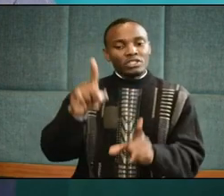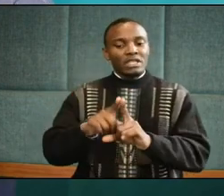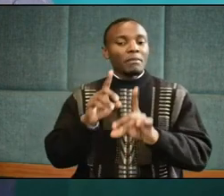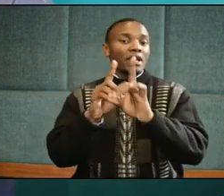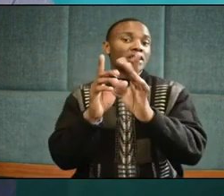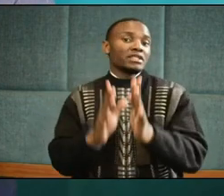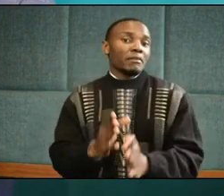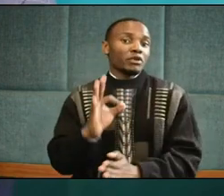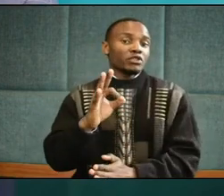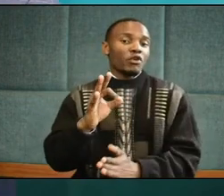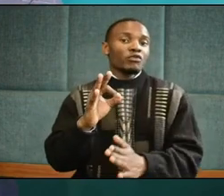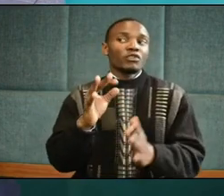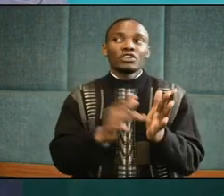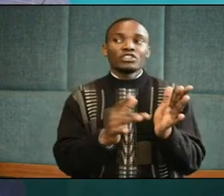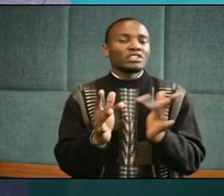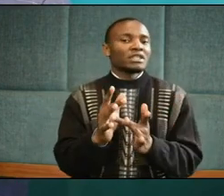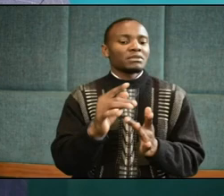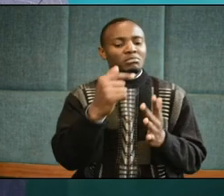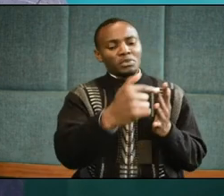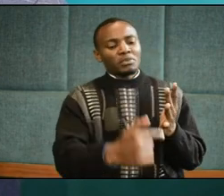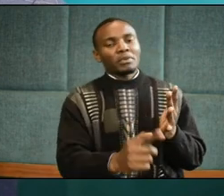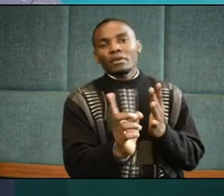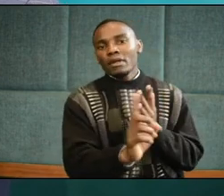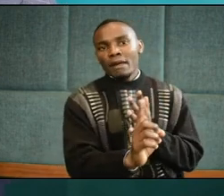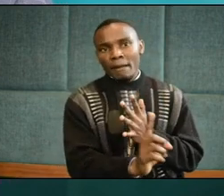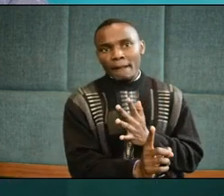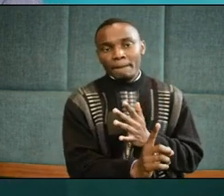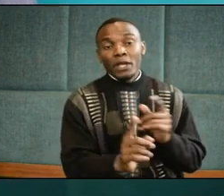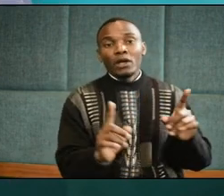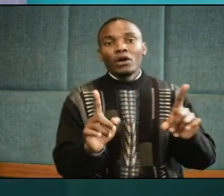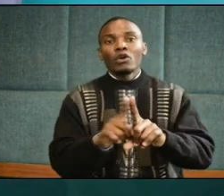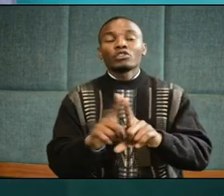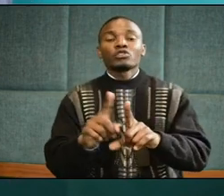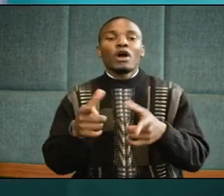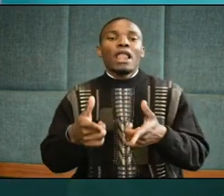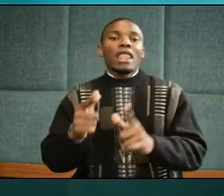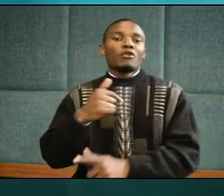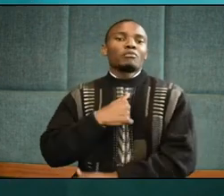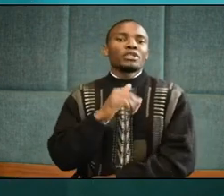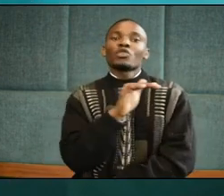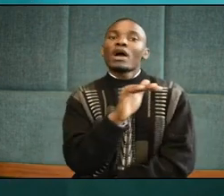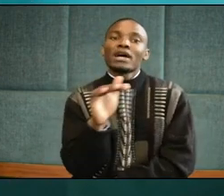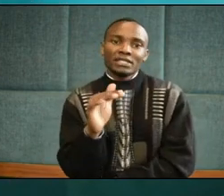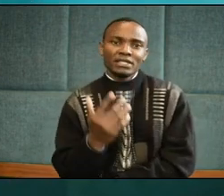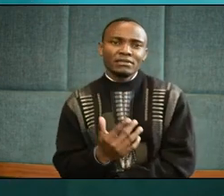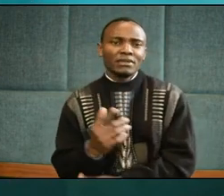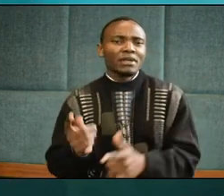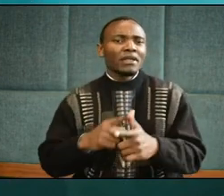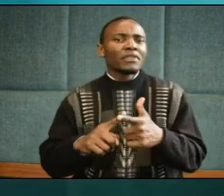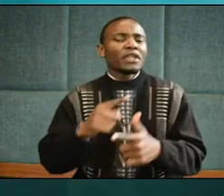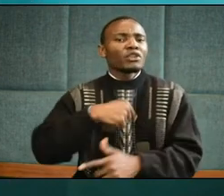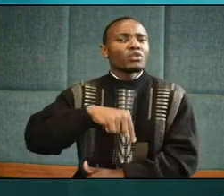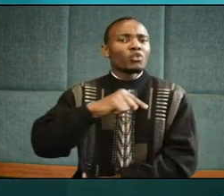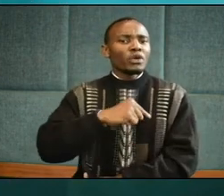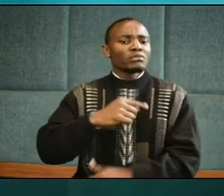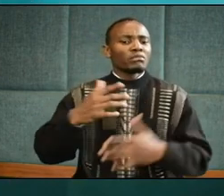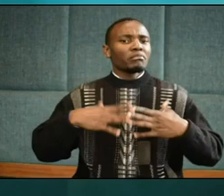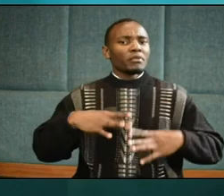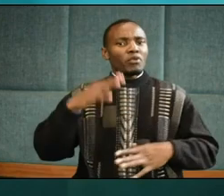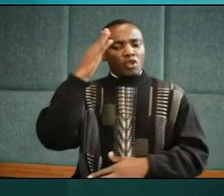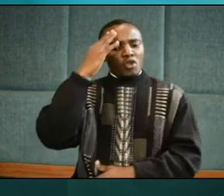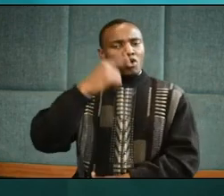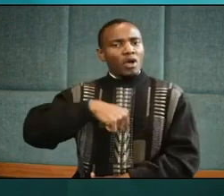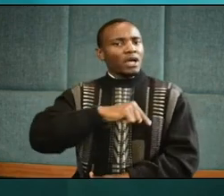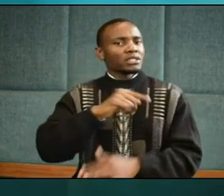of Christ is none of those things. And therefore, allow me to ask, what are we known for